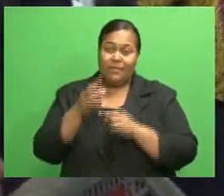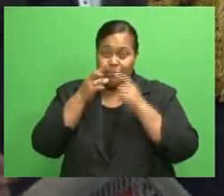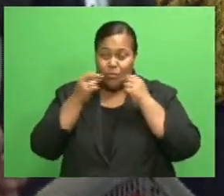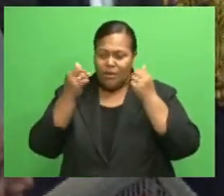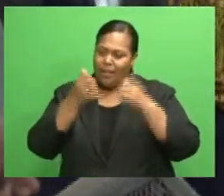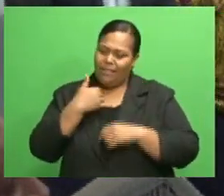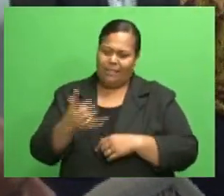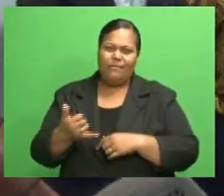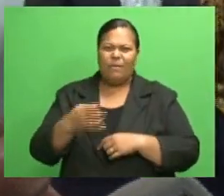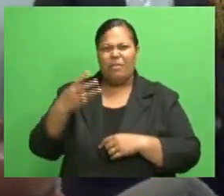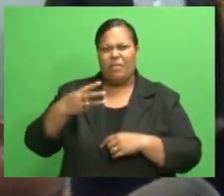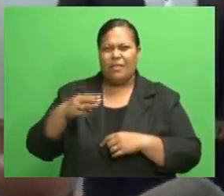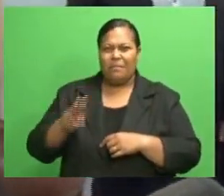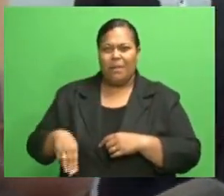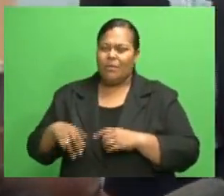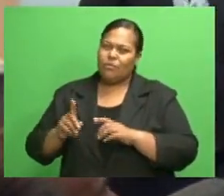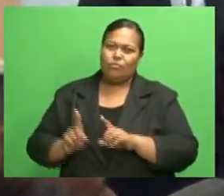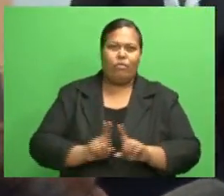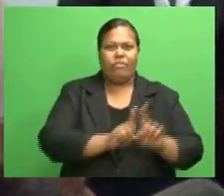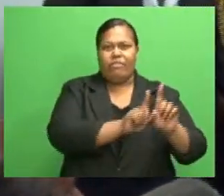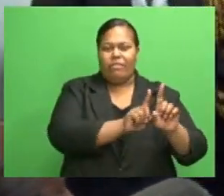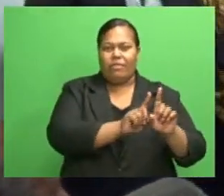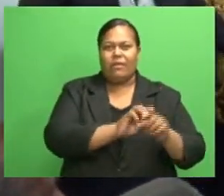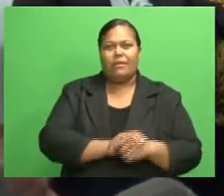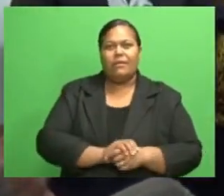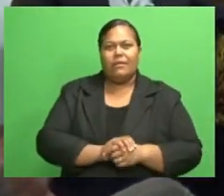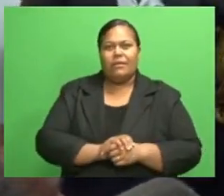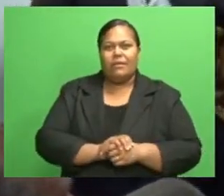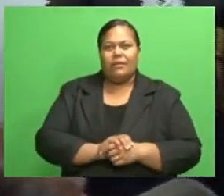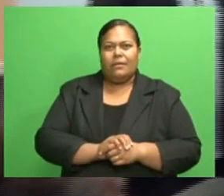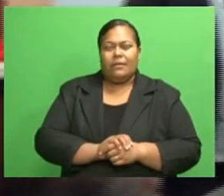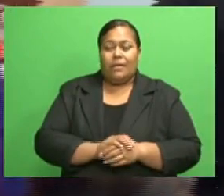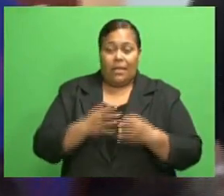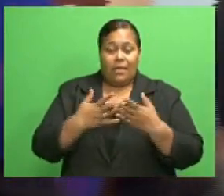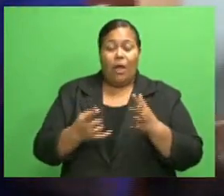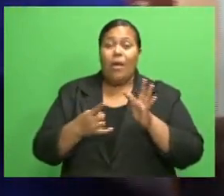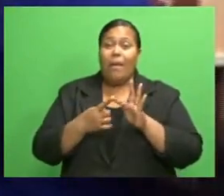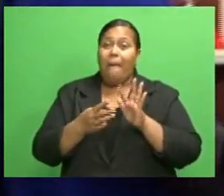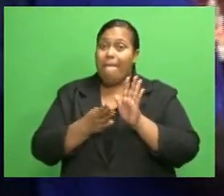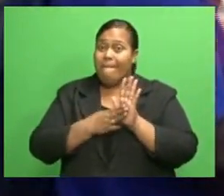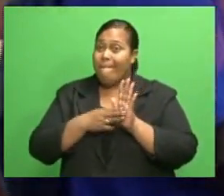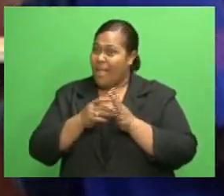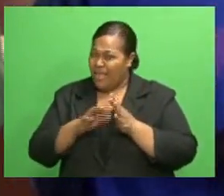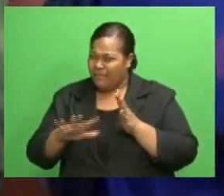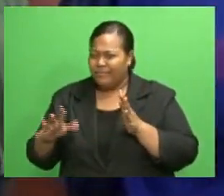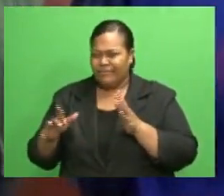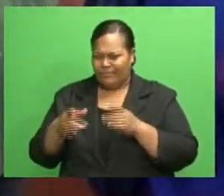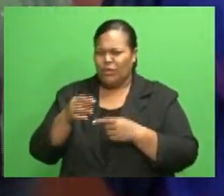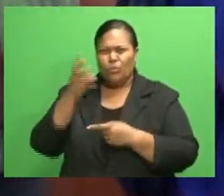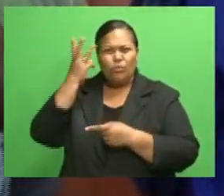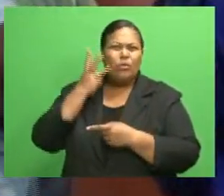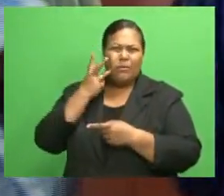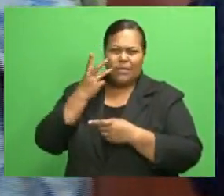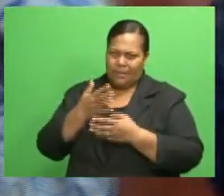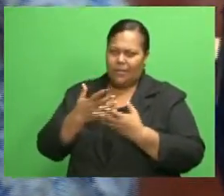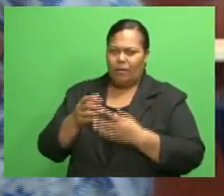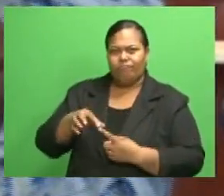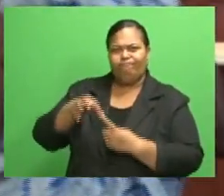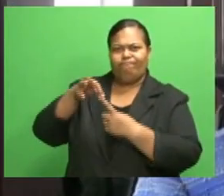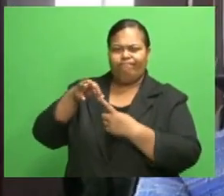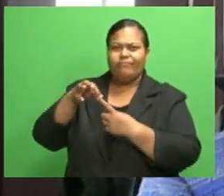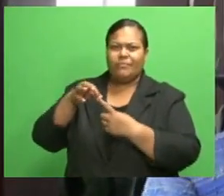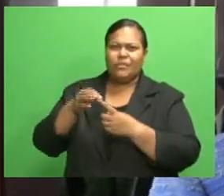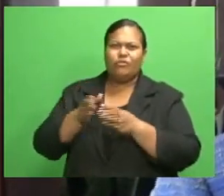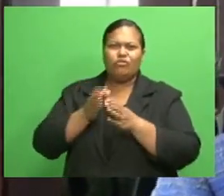him. In the meantime, Emilien Duituturanga was appointed General Secretary by the remainder of the board, which managed to form a